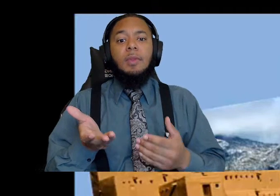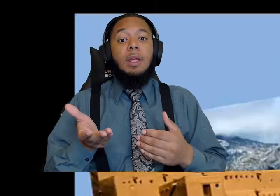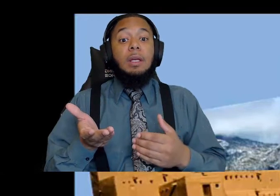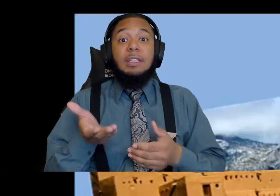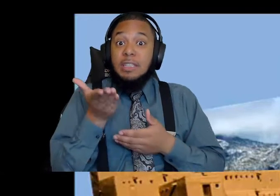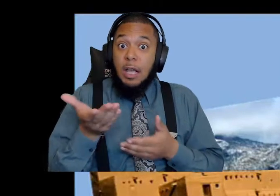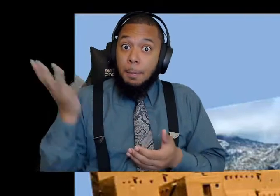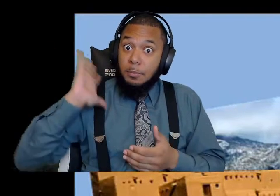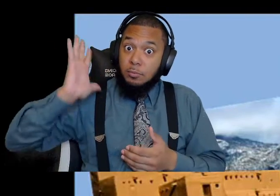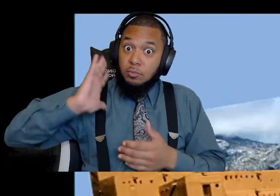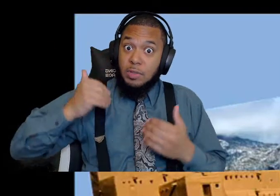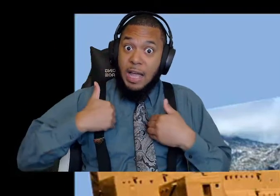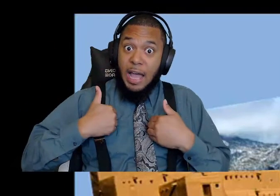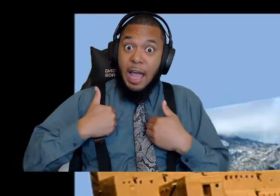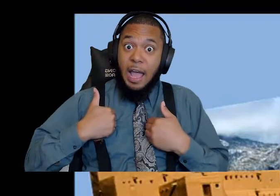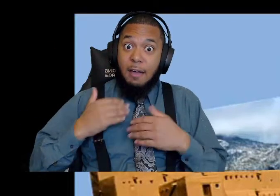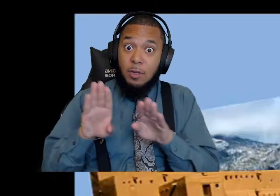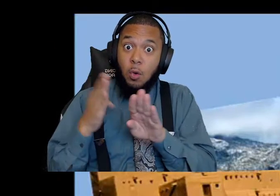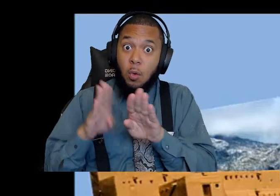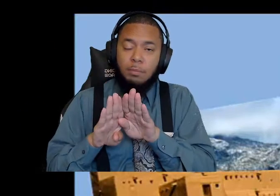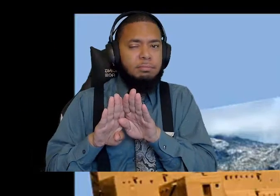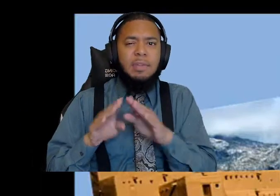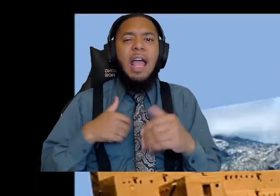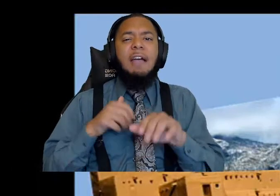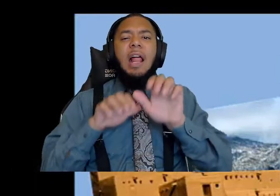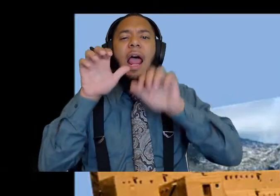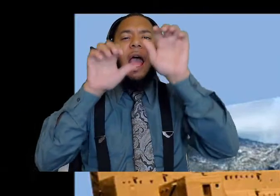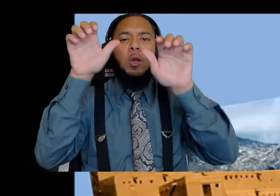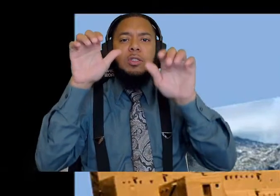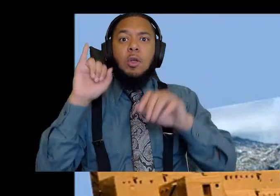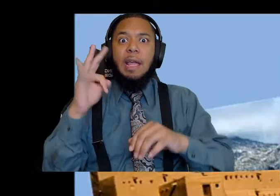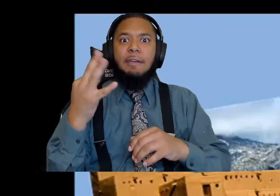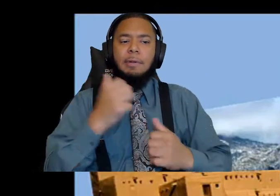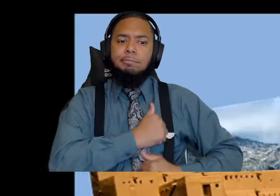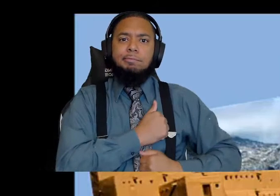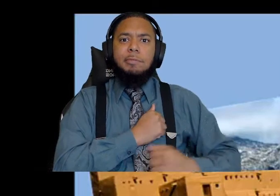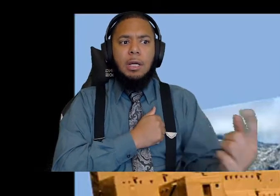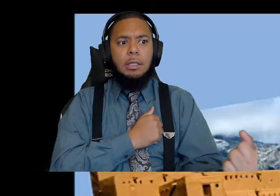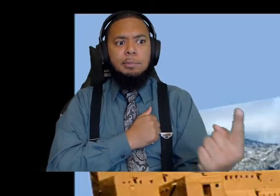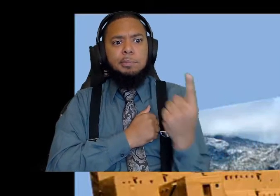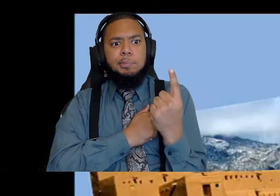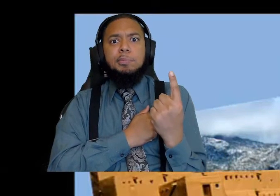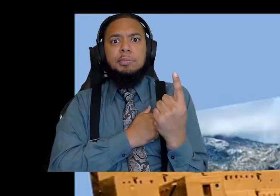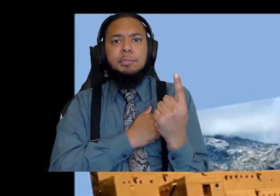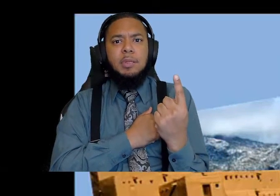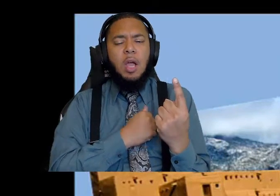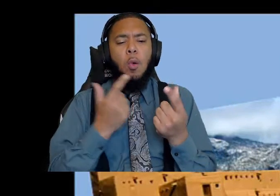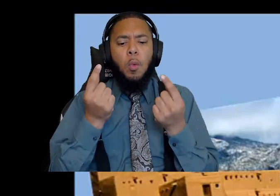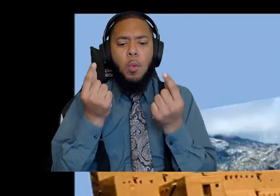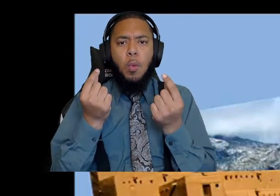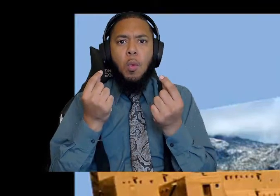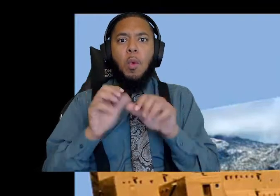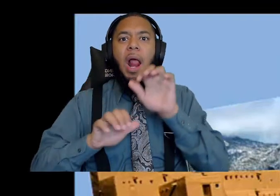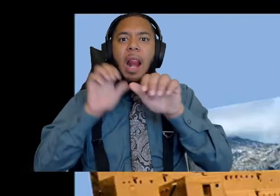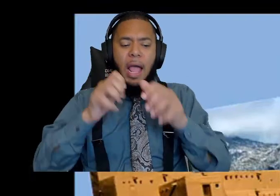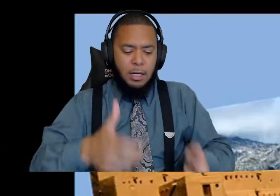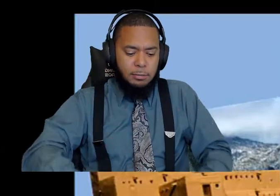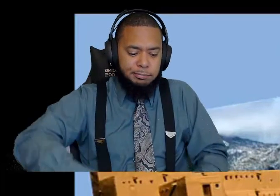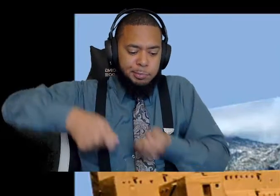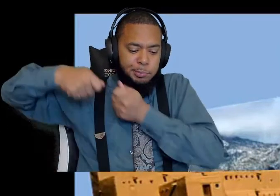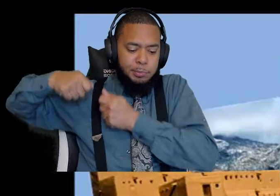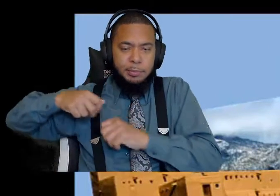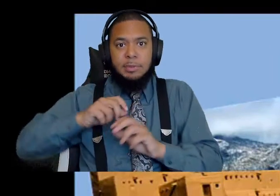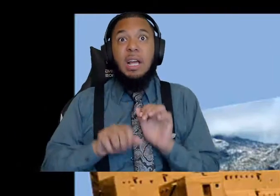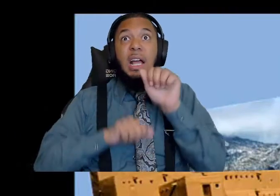ladders. This way, if somebody came to attack them, they could just simply remove the ladders and then they'd be safe. If